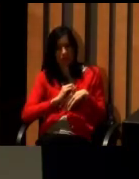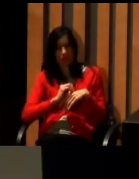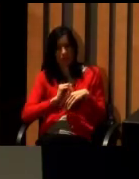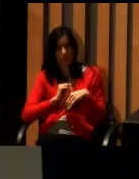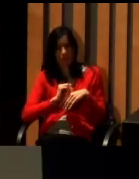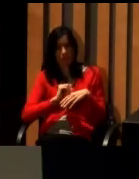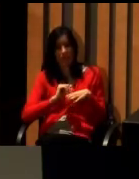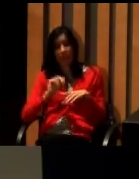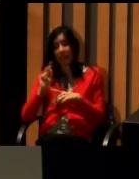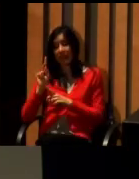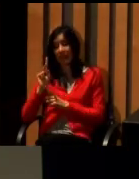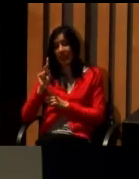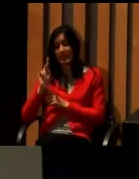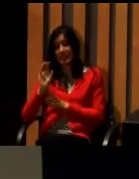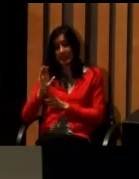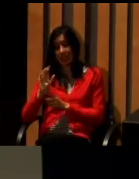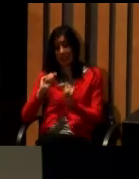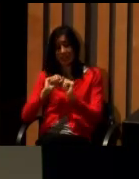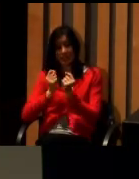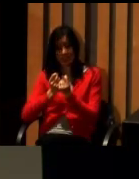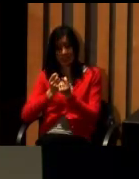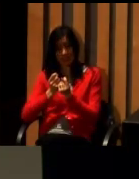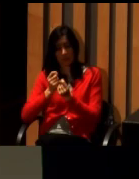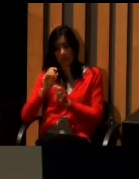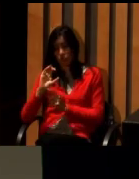team, football team, is called the Chiefs.